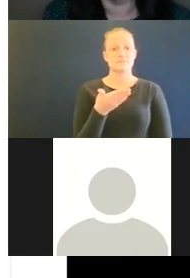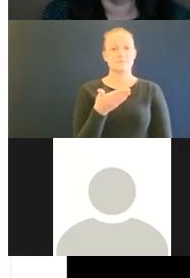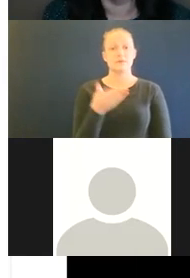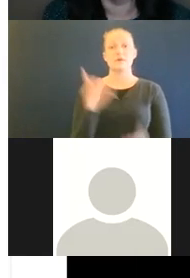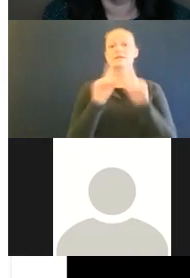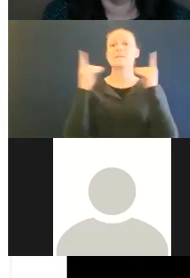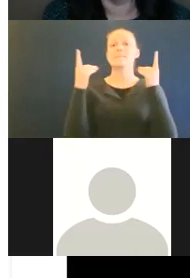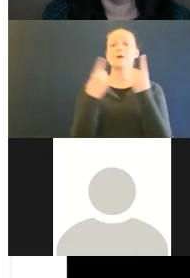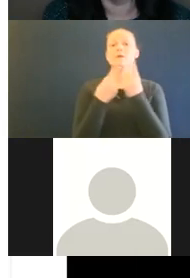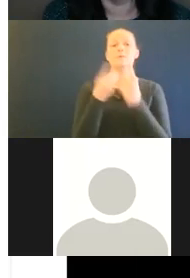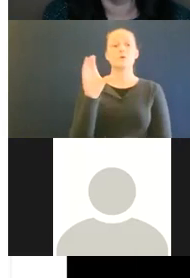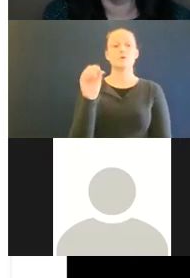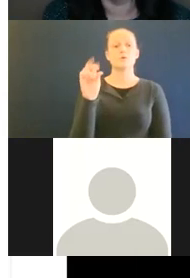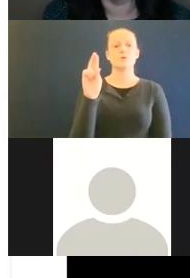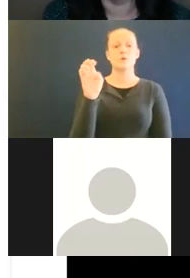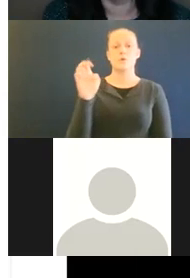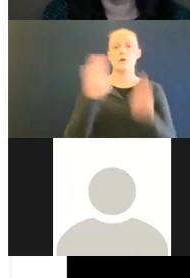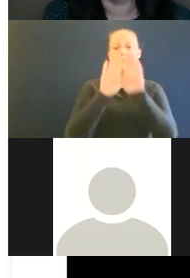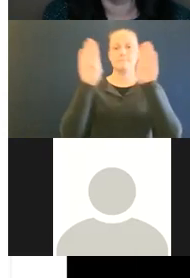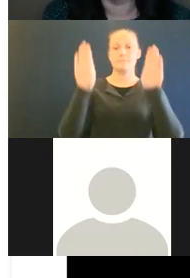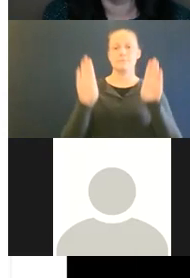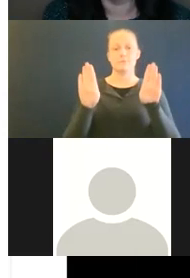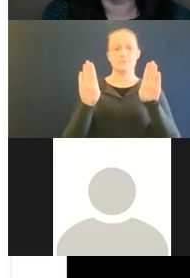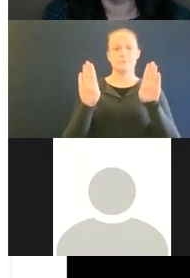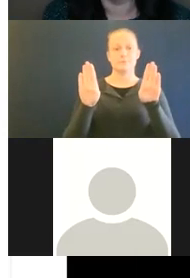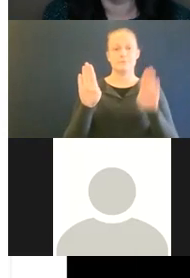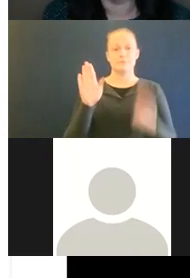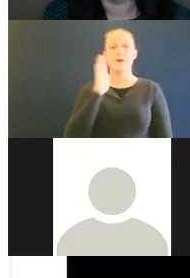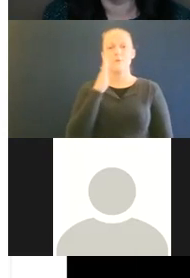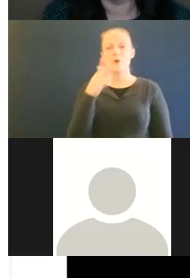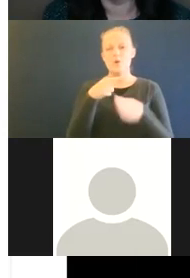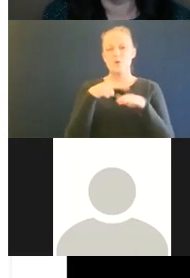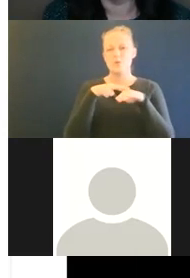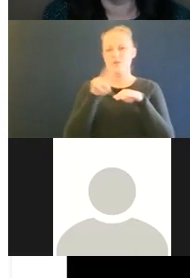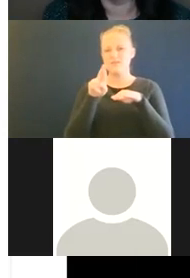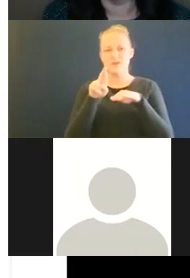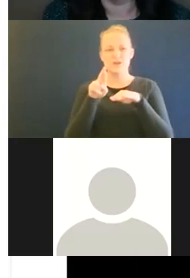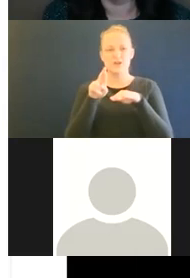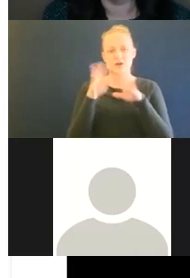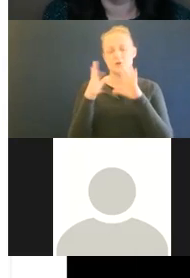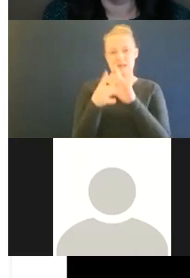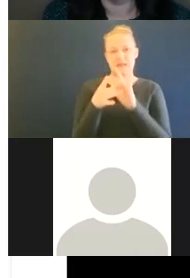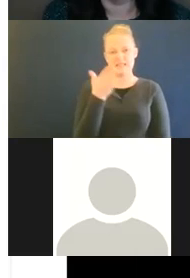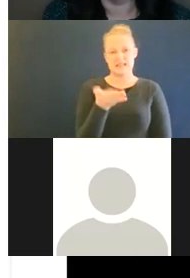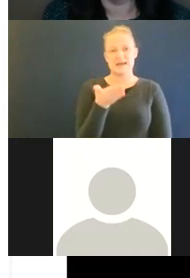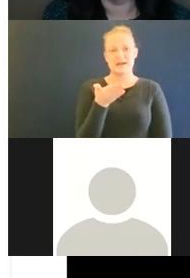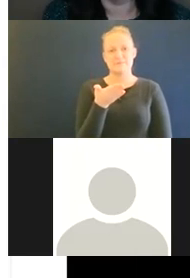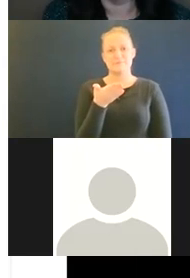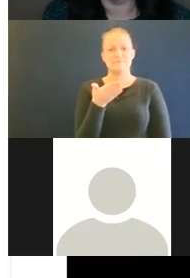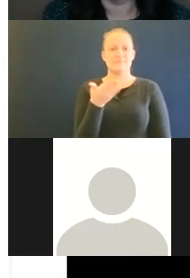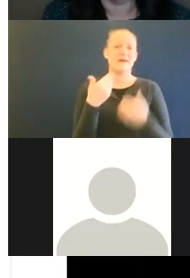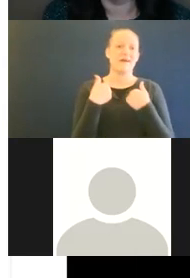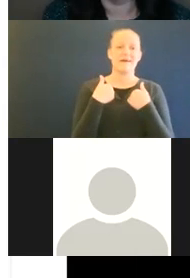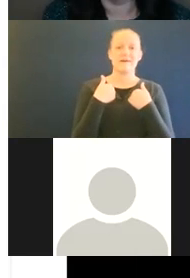core board. So we kind of refer to and have a lot of our resources based around that. We've got, I've got that